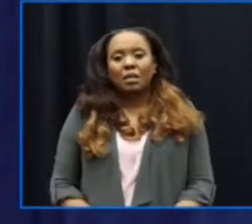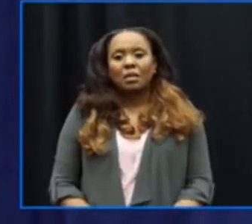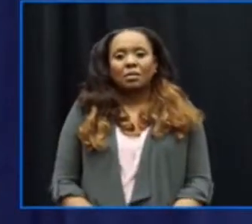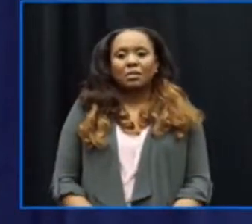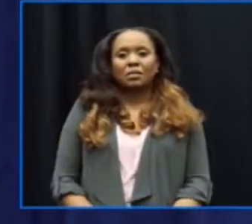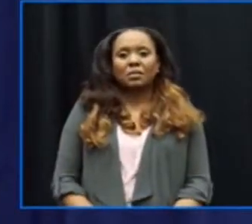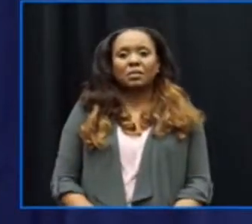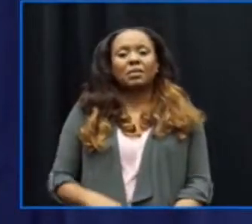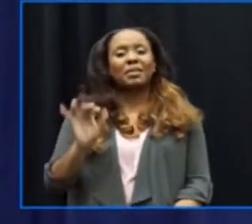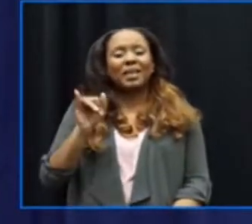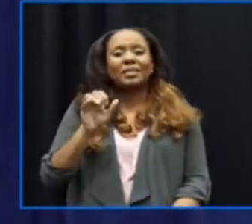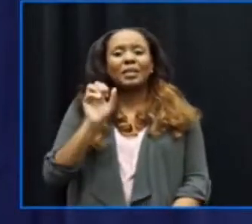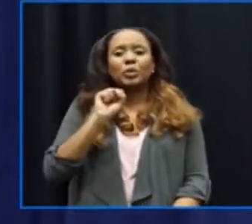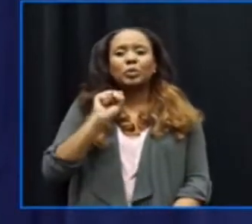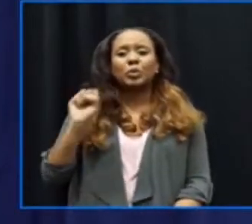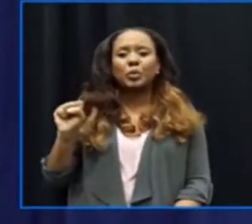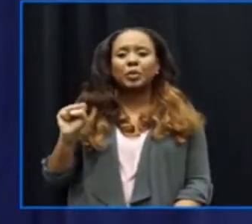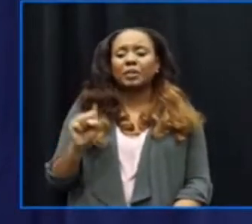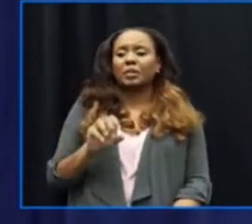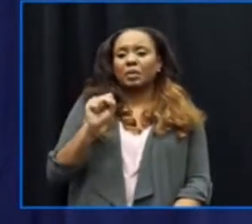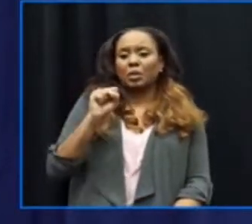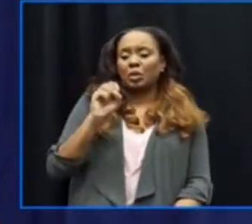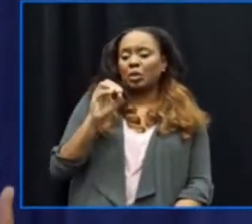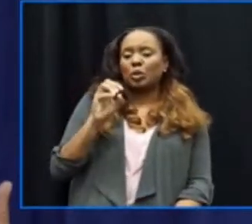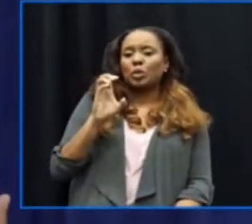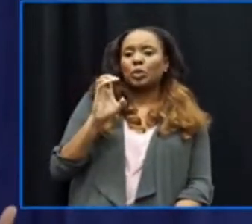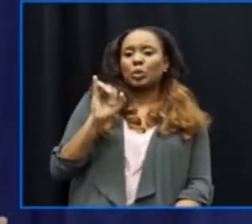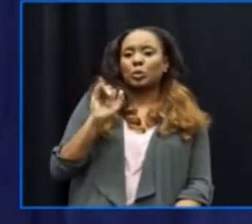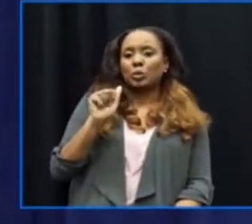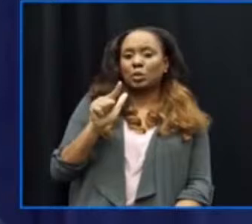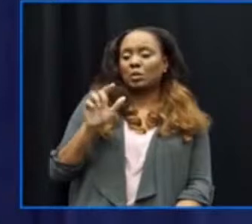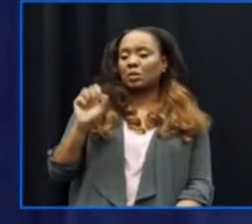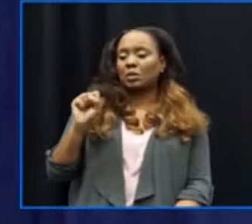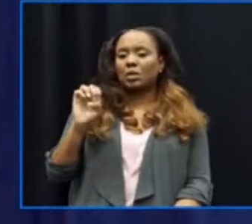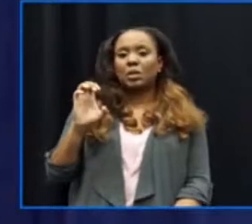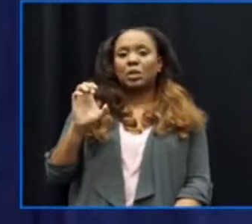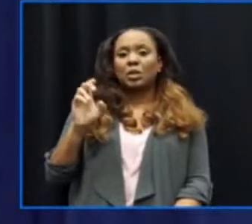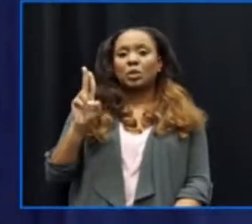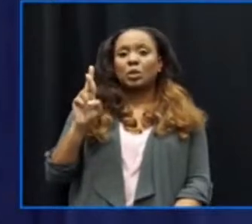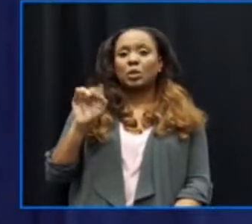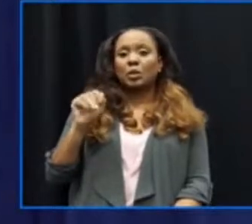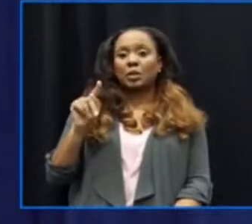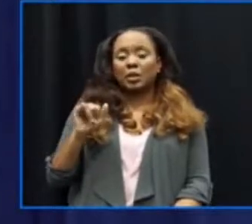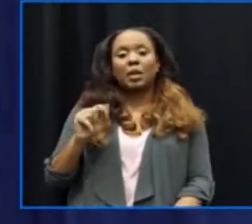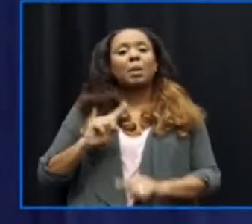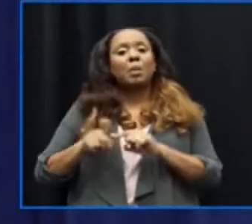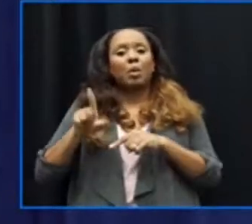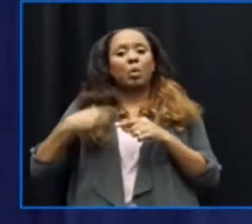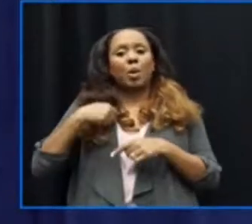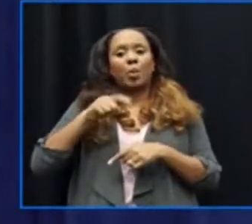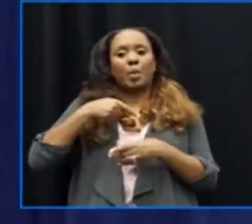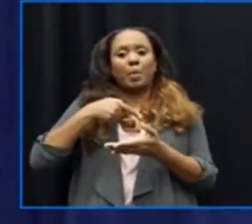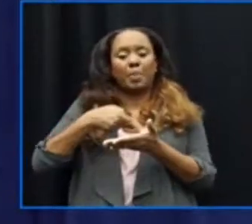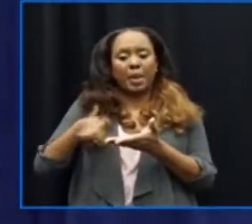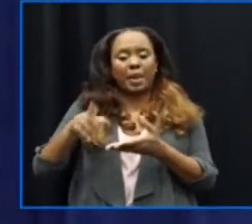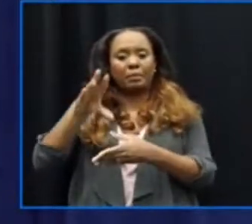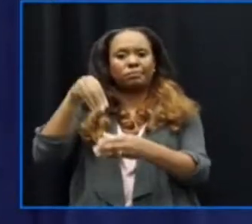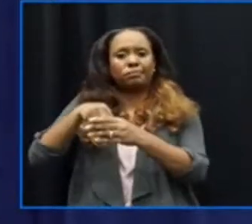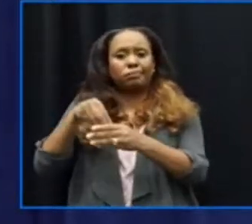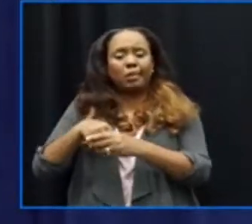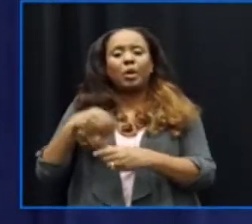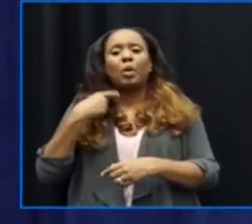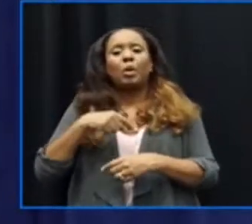social security systems, right? That all of us put in, and when it's our turn to get, the fund is there for us. And so in